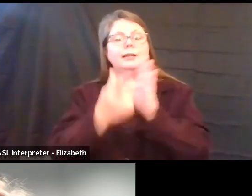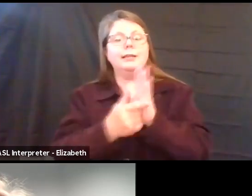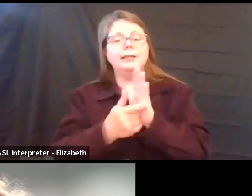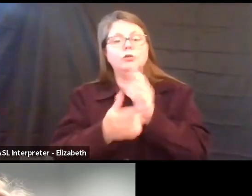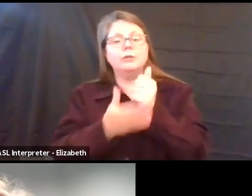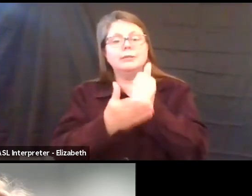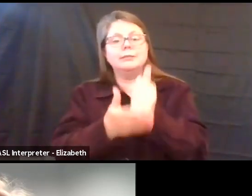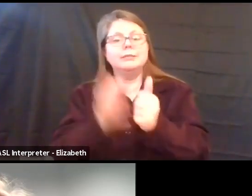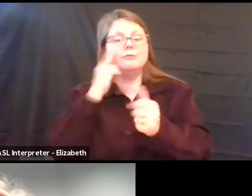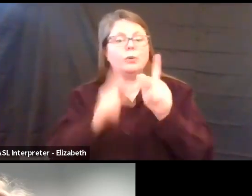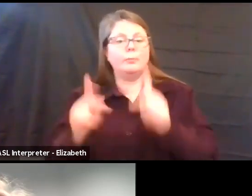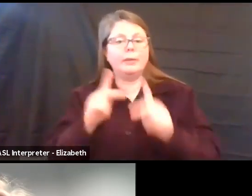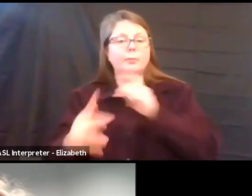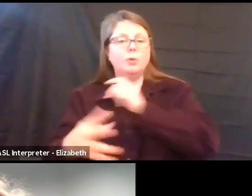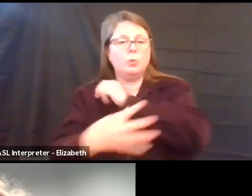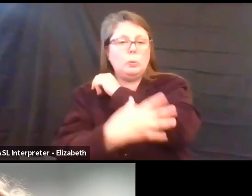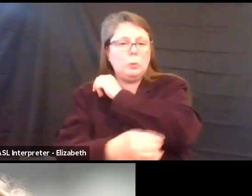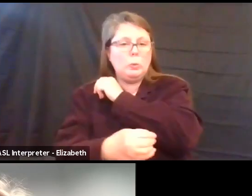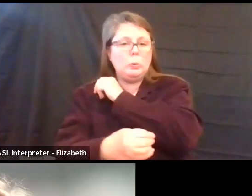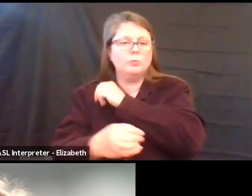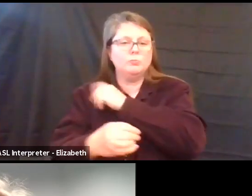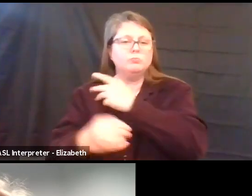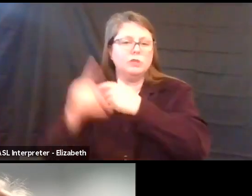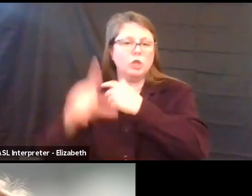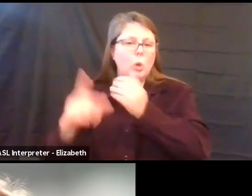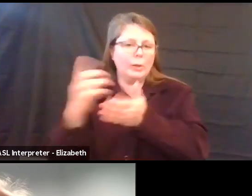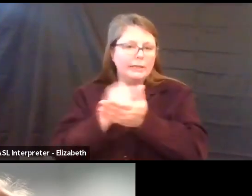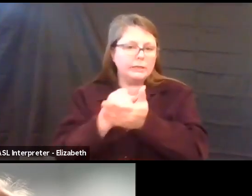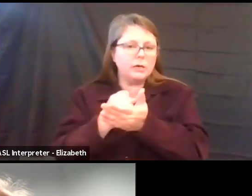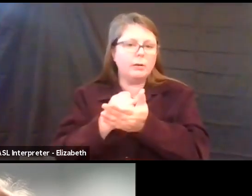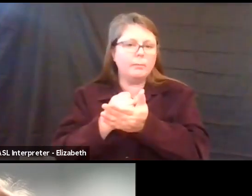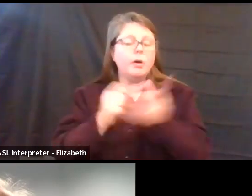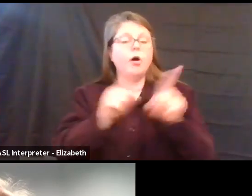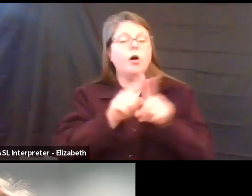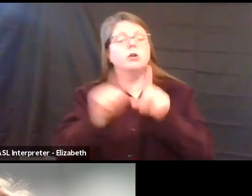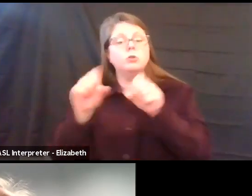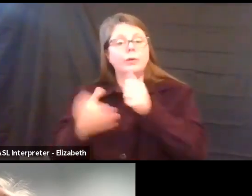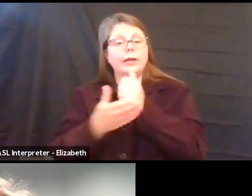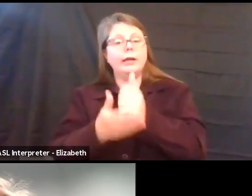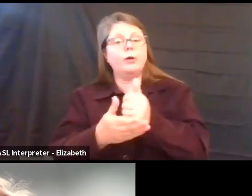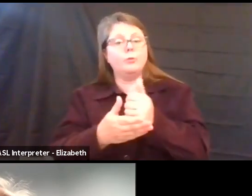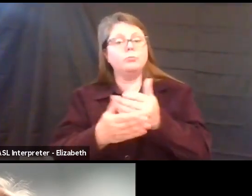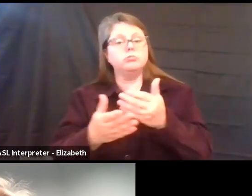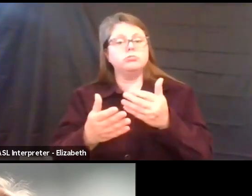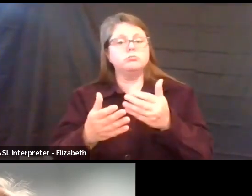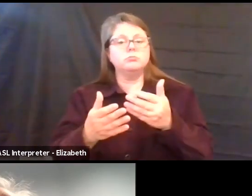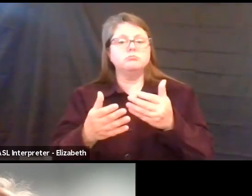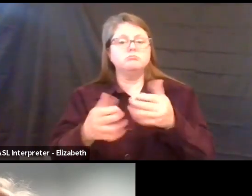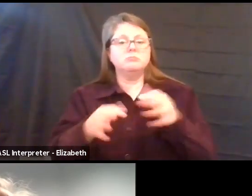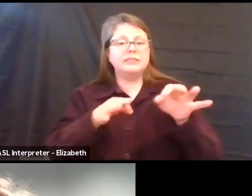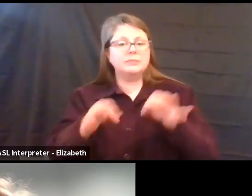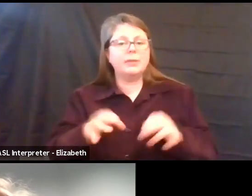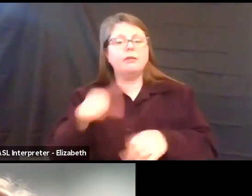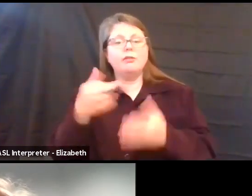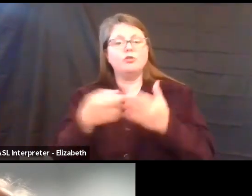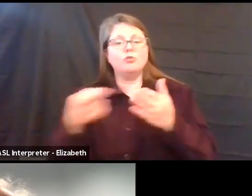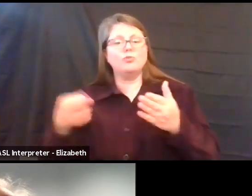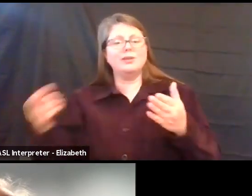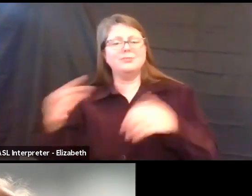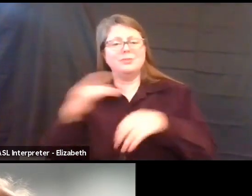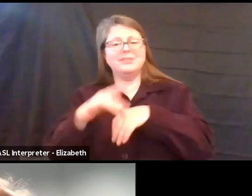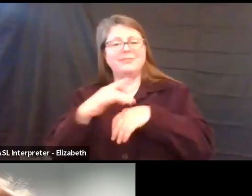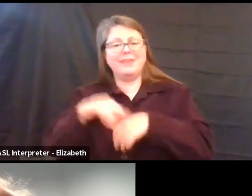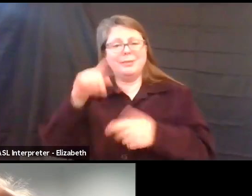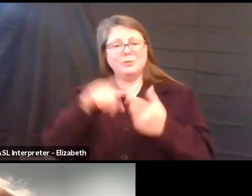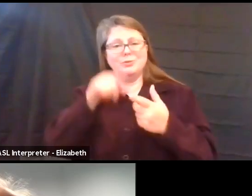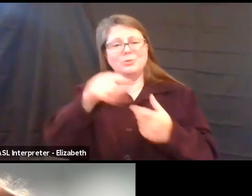but I can also help direct people to other resources. So please feel free to reach out. Emily, I think you may be able